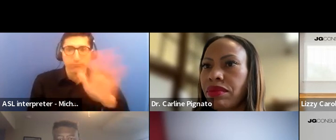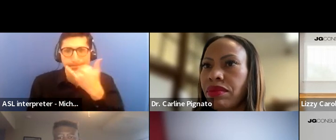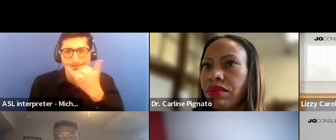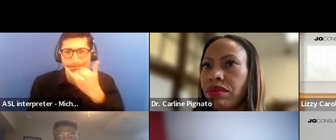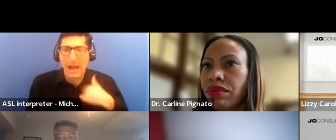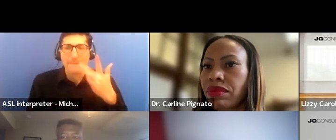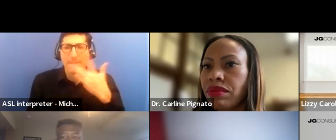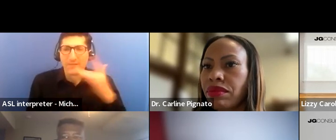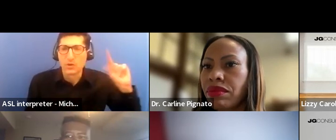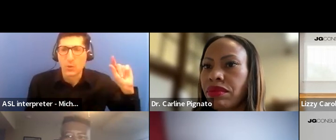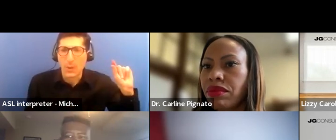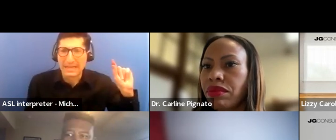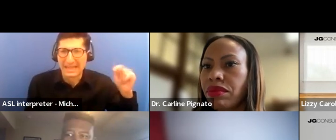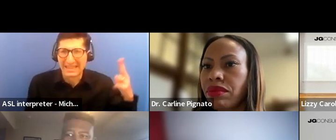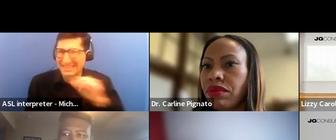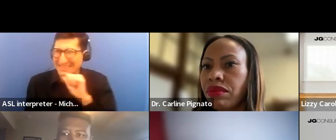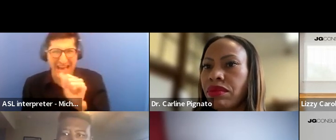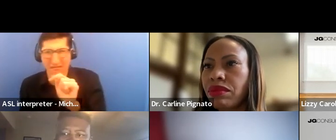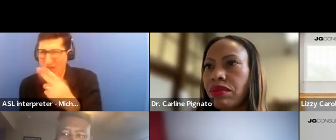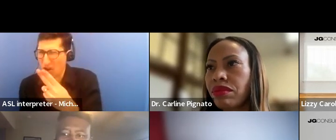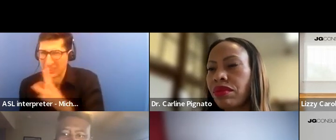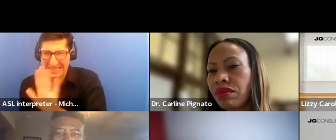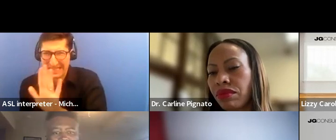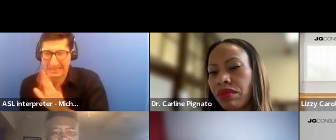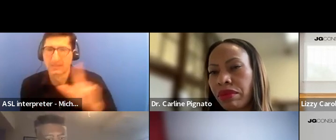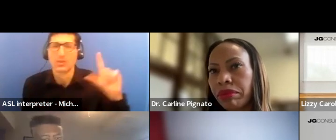19th, not the Thursday. Yeah, all right. So